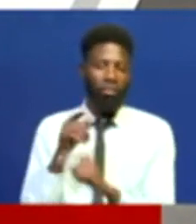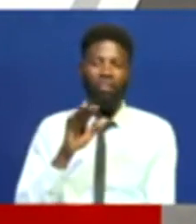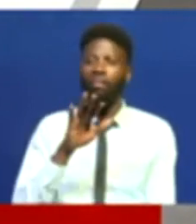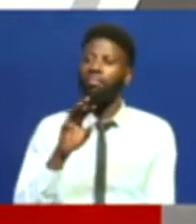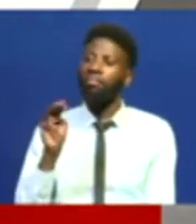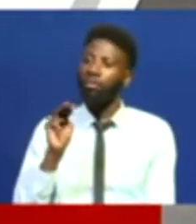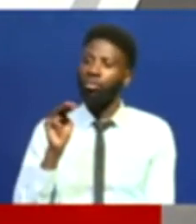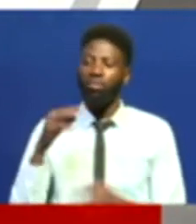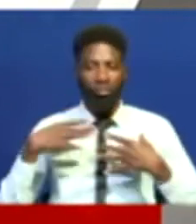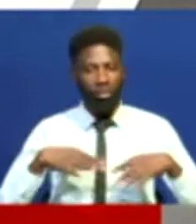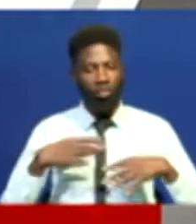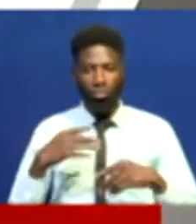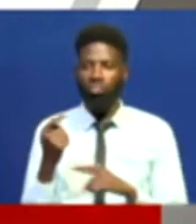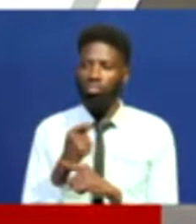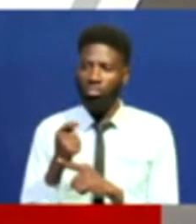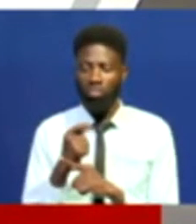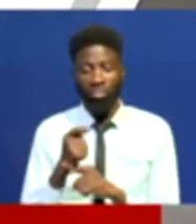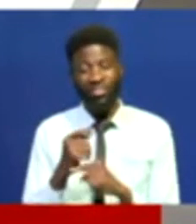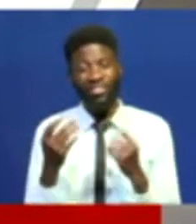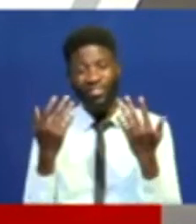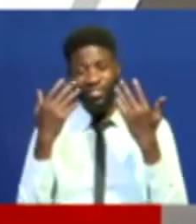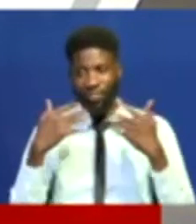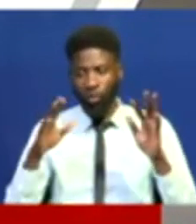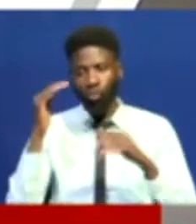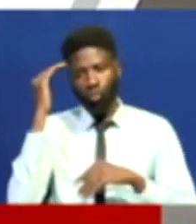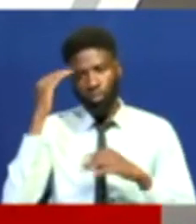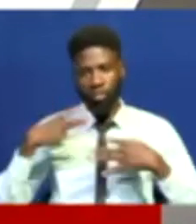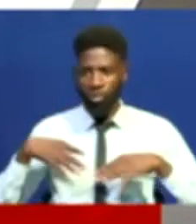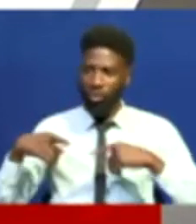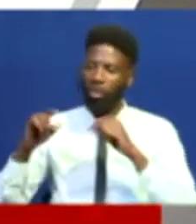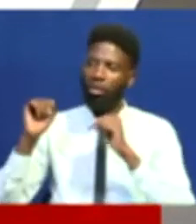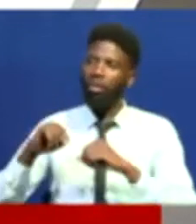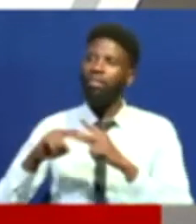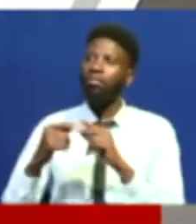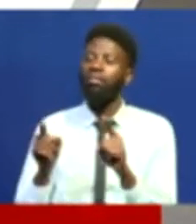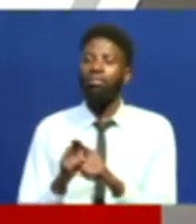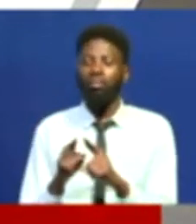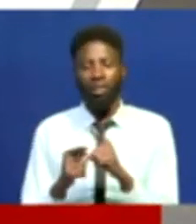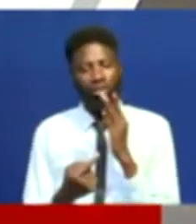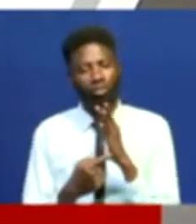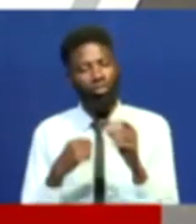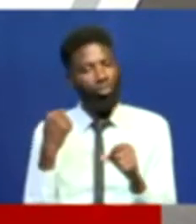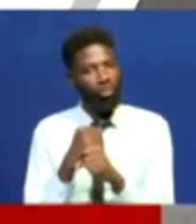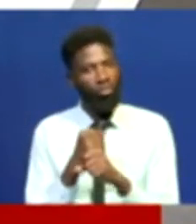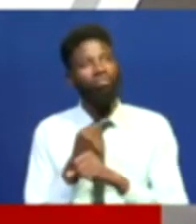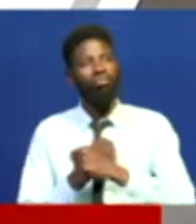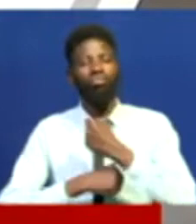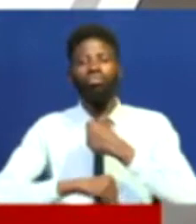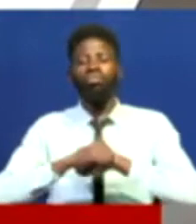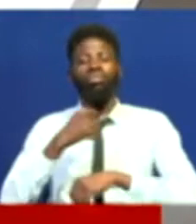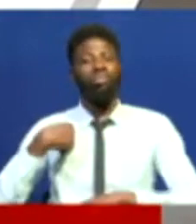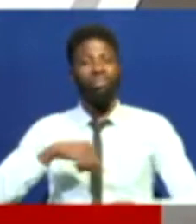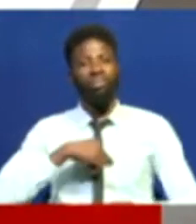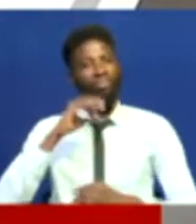5 million citizens to be trained, so that then, you know, these people can start now uptaking these digital jobs. So we believe